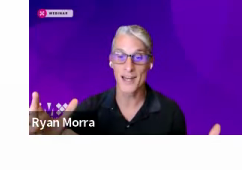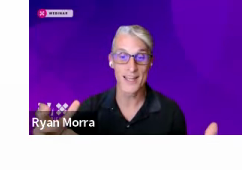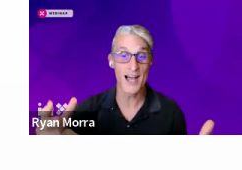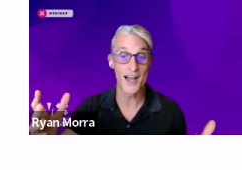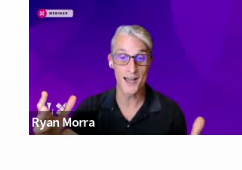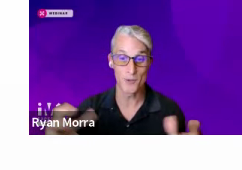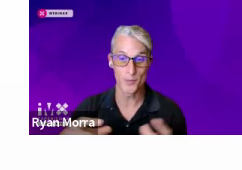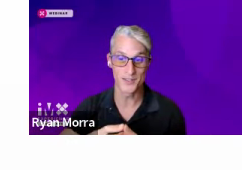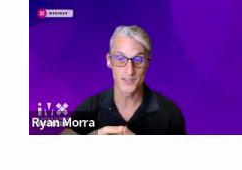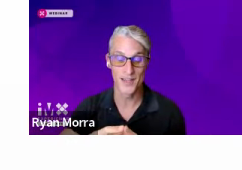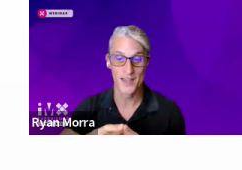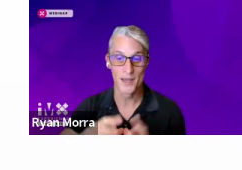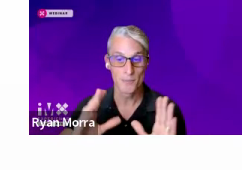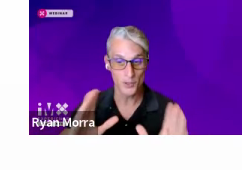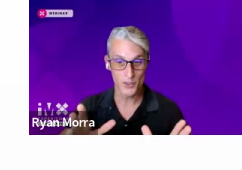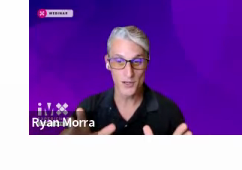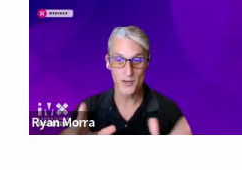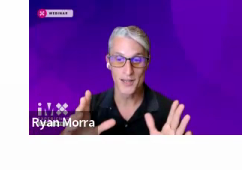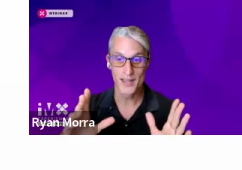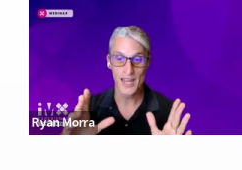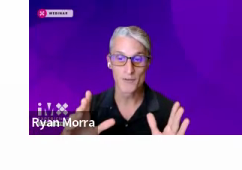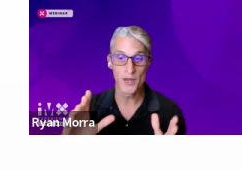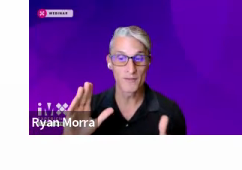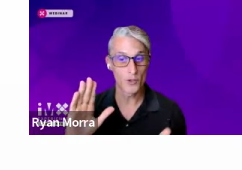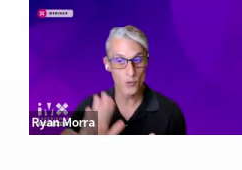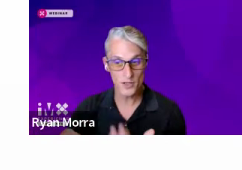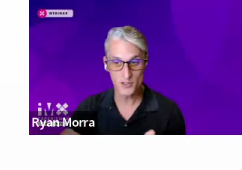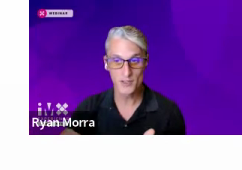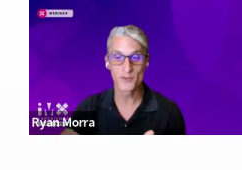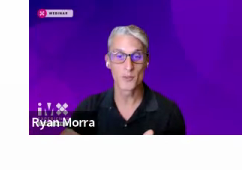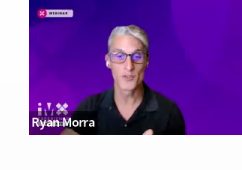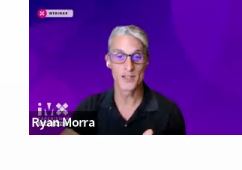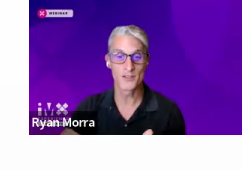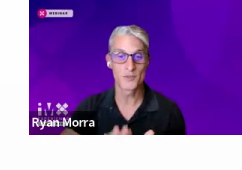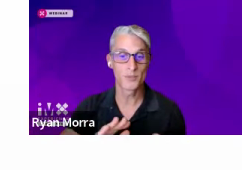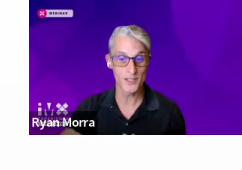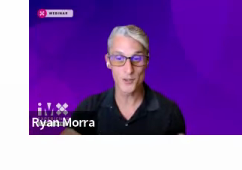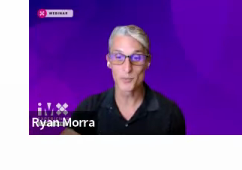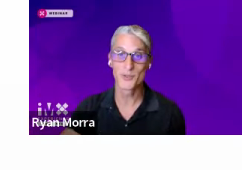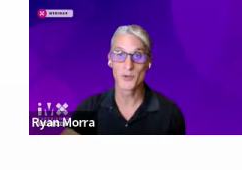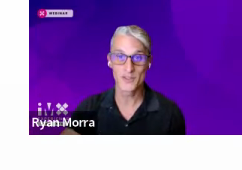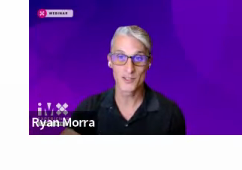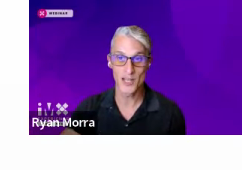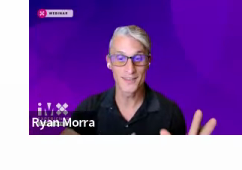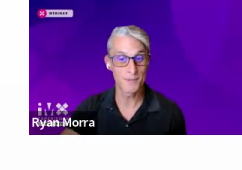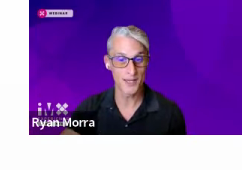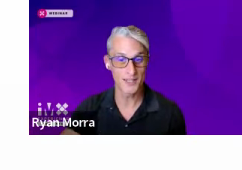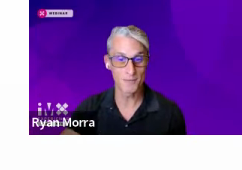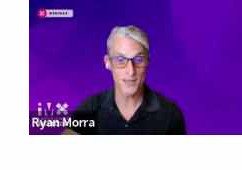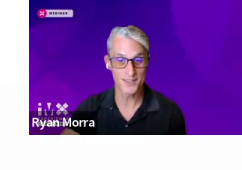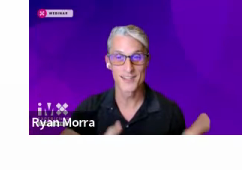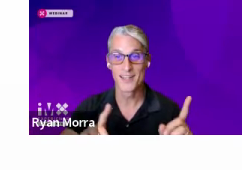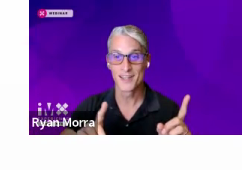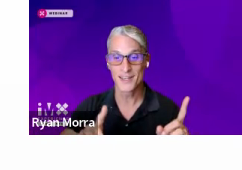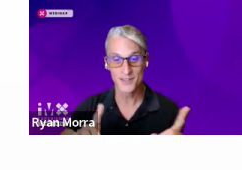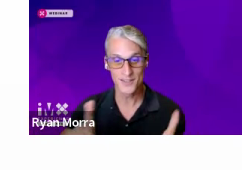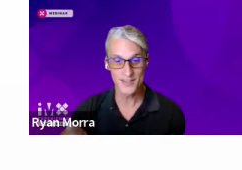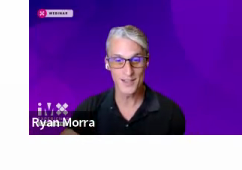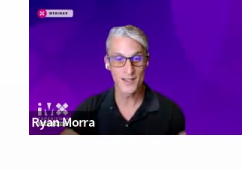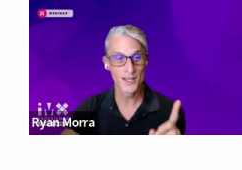or share any aha moments. But a quick note, if you have questions for our presenters, please don't put those in the chat. They might get